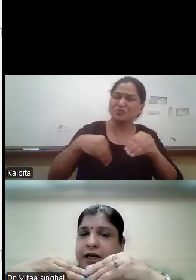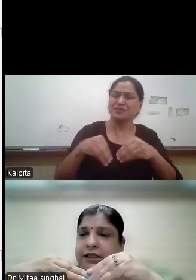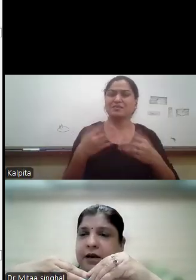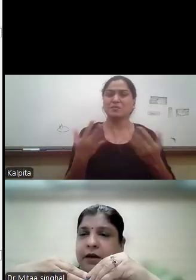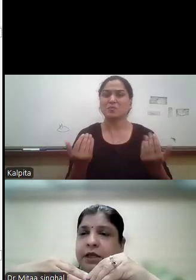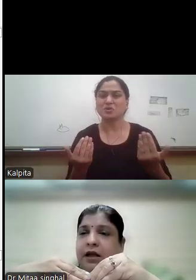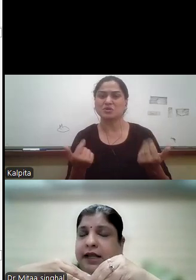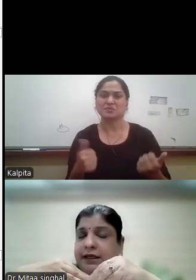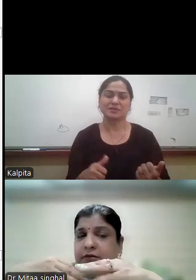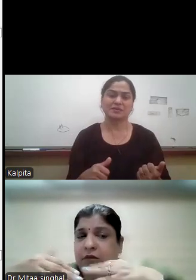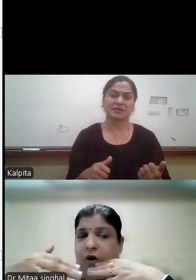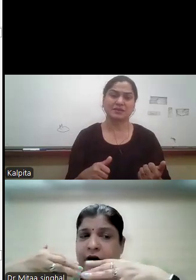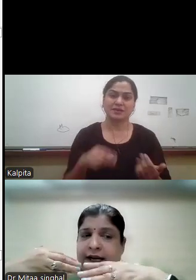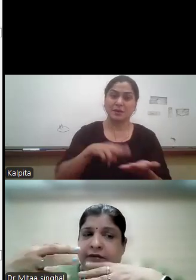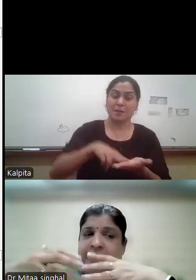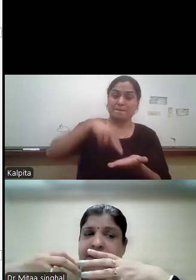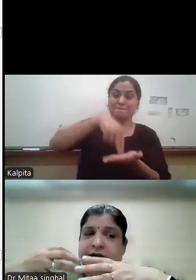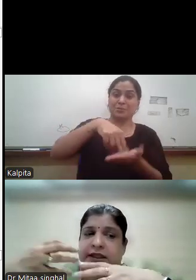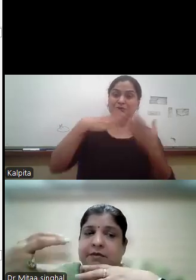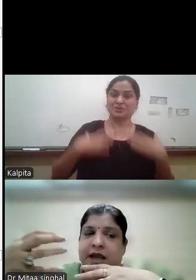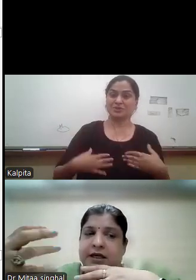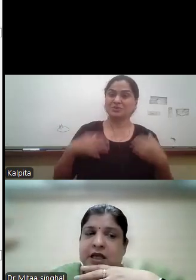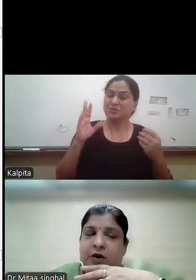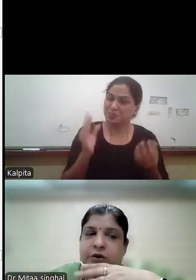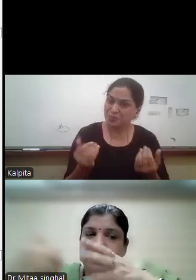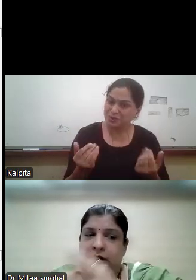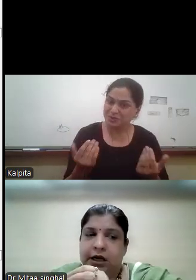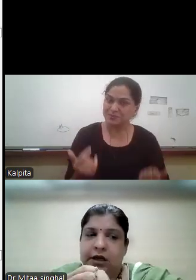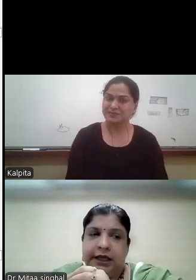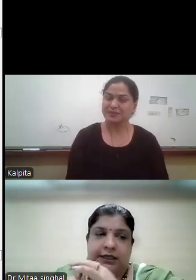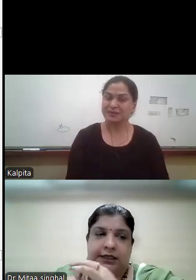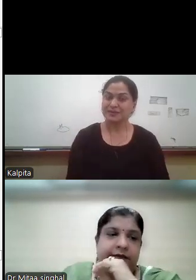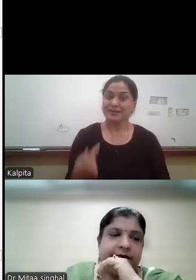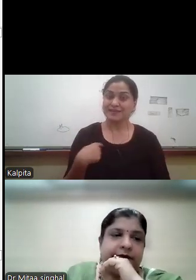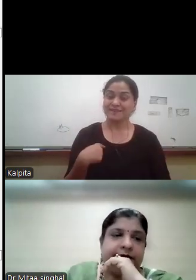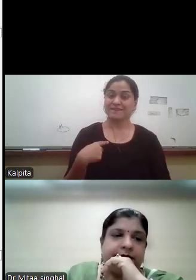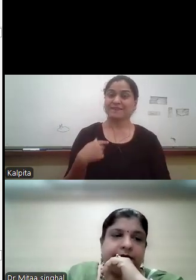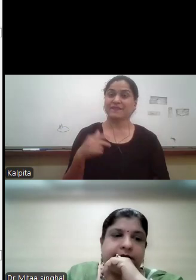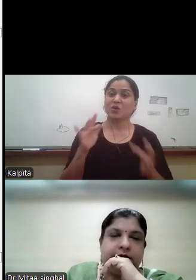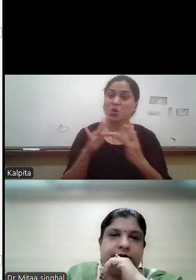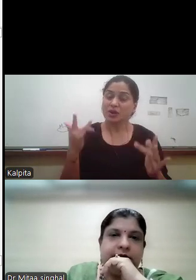Tele-rehabilitation has come up. Then online, we are training the parents how to do the things.